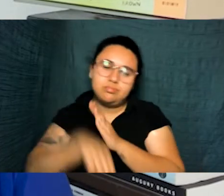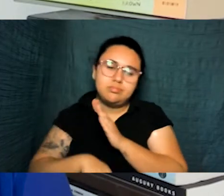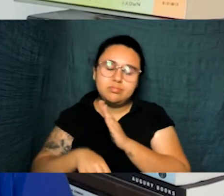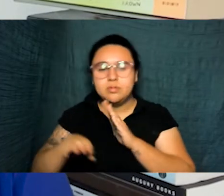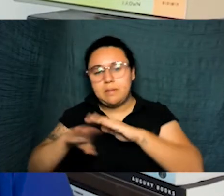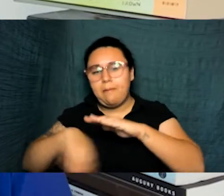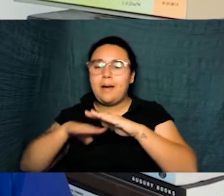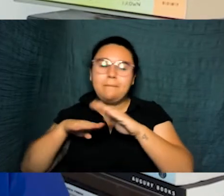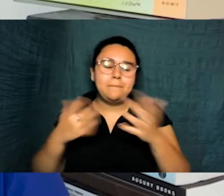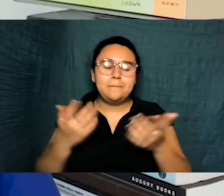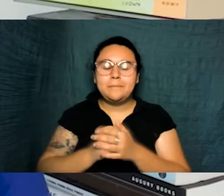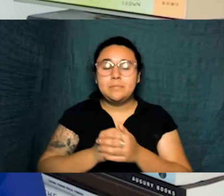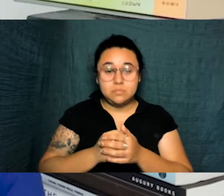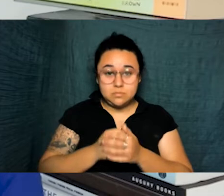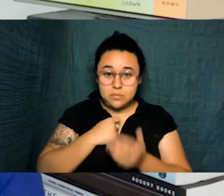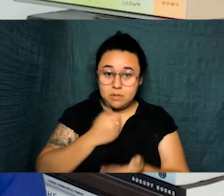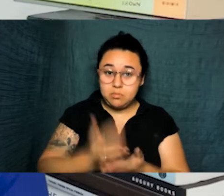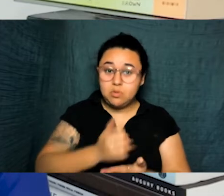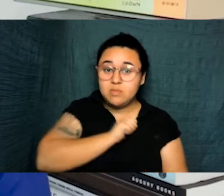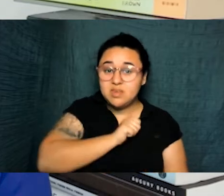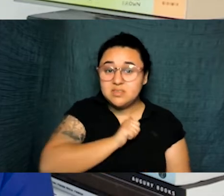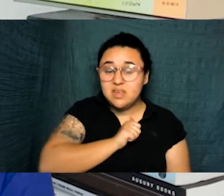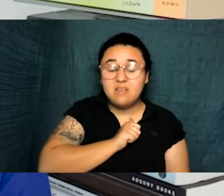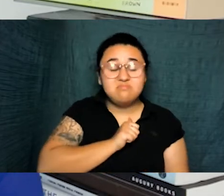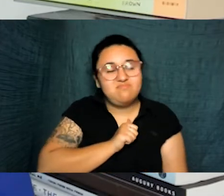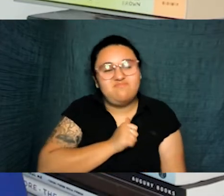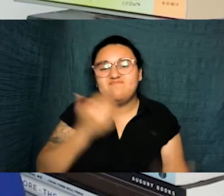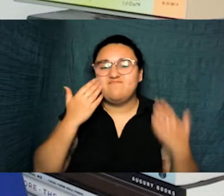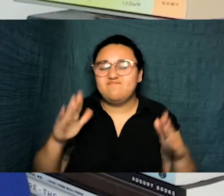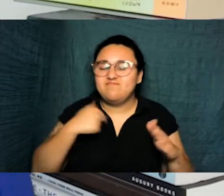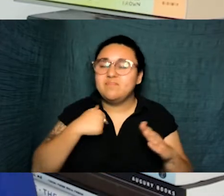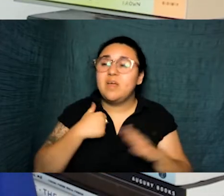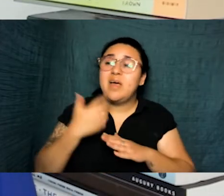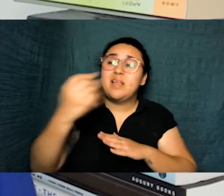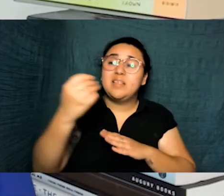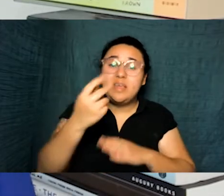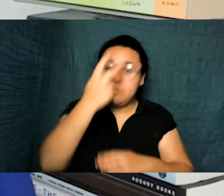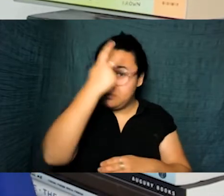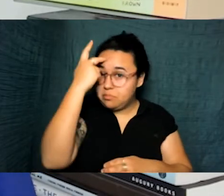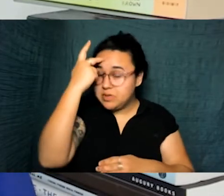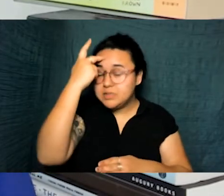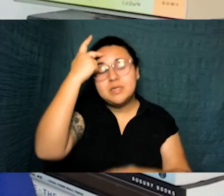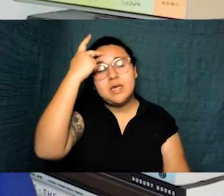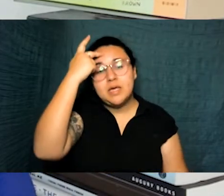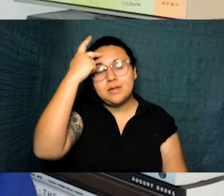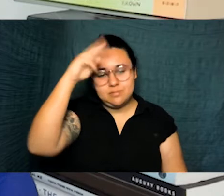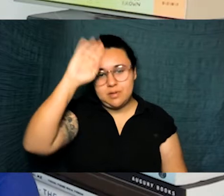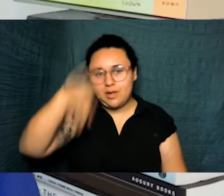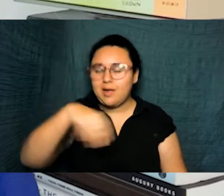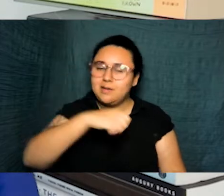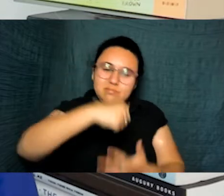myself. I know I'll be coming out of prison, starting in the negative, but I intend to crawl my way out